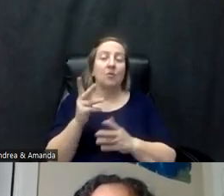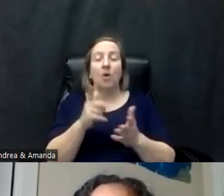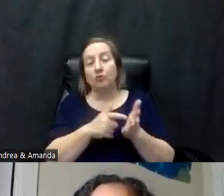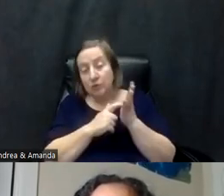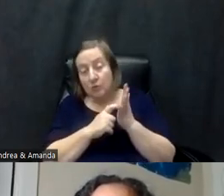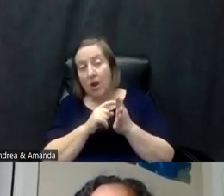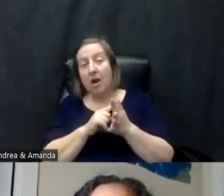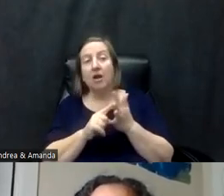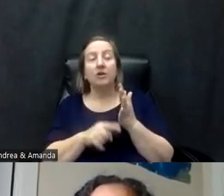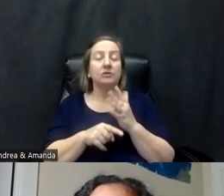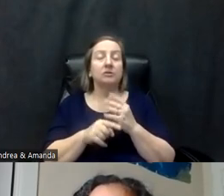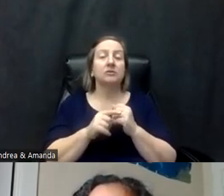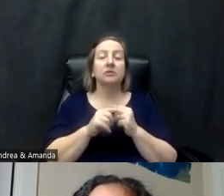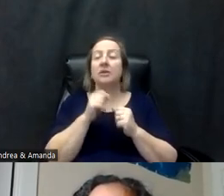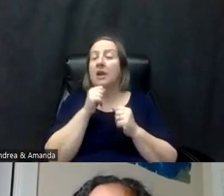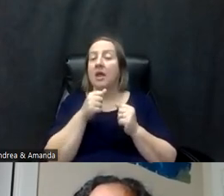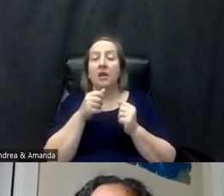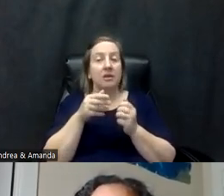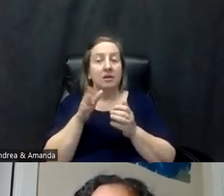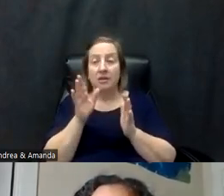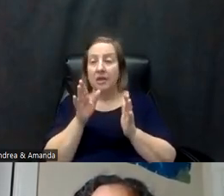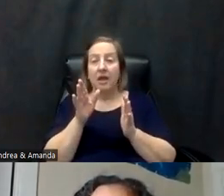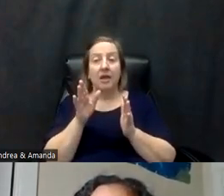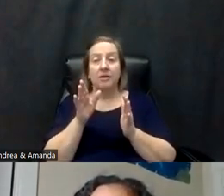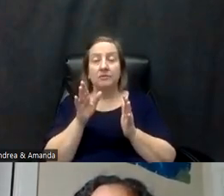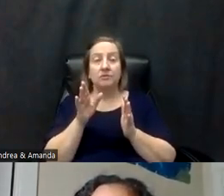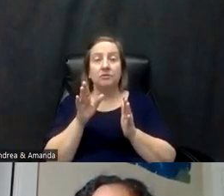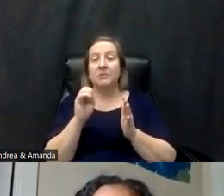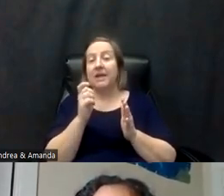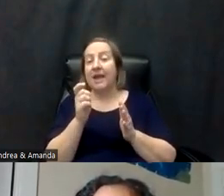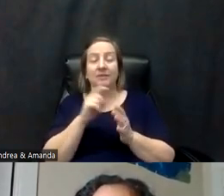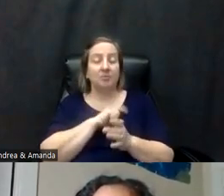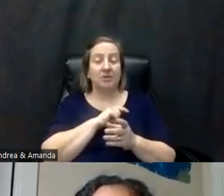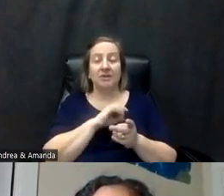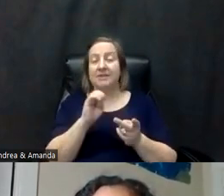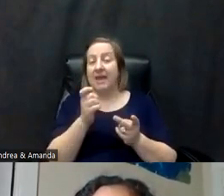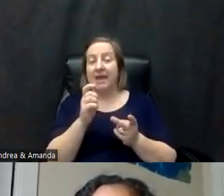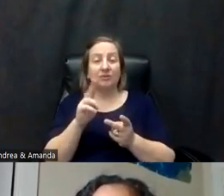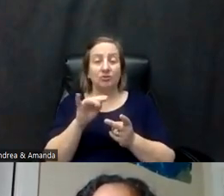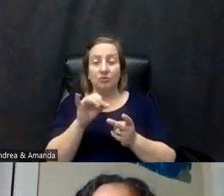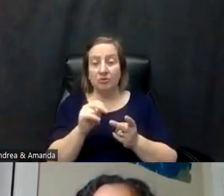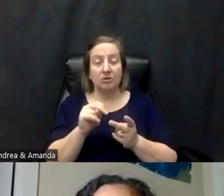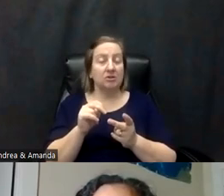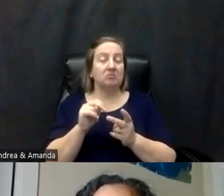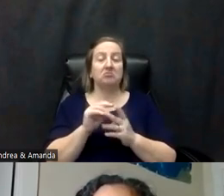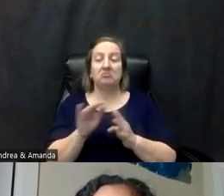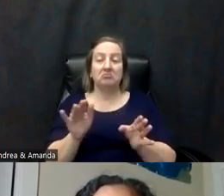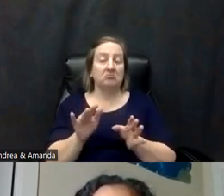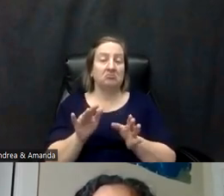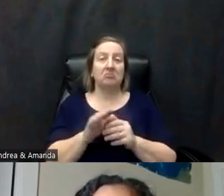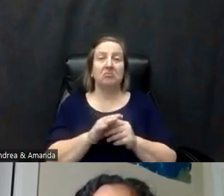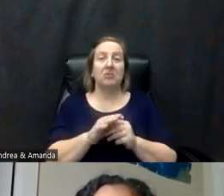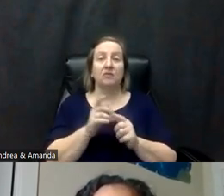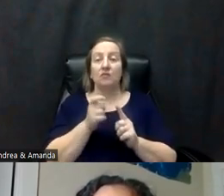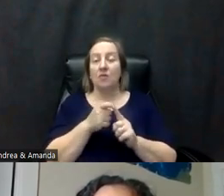requirements. They are not allowed to be ex-police members, ex-union members of the police. There's